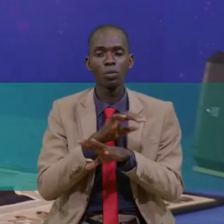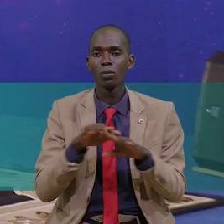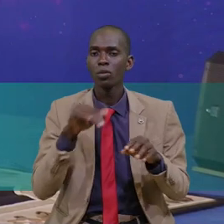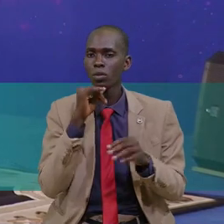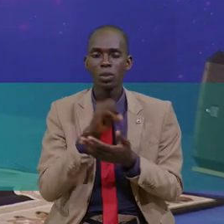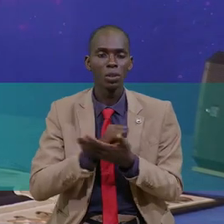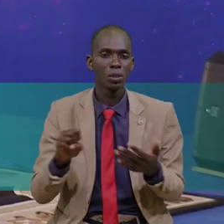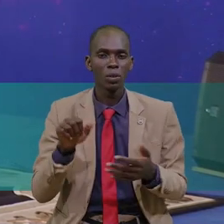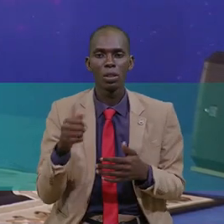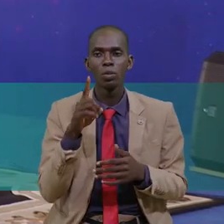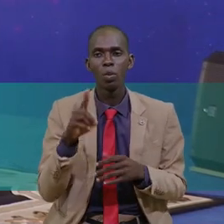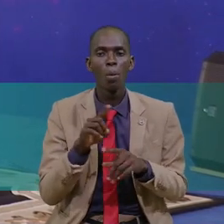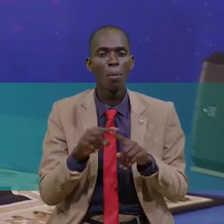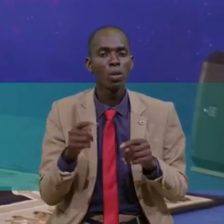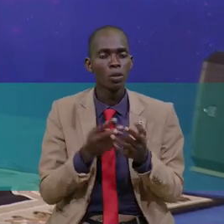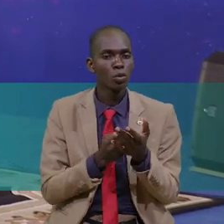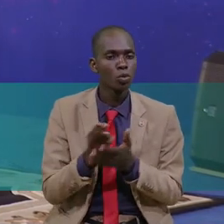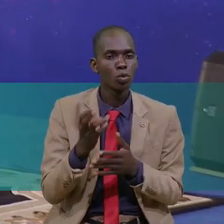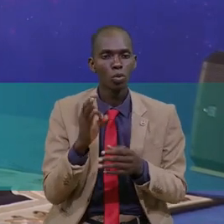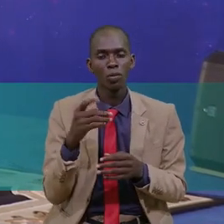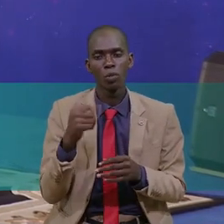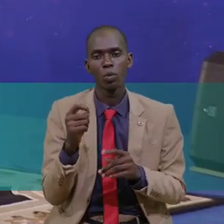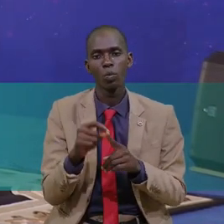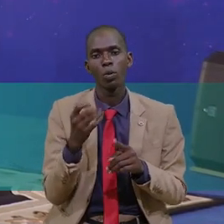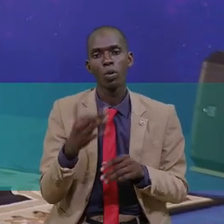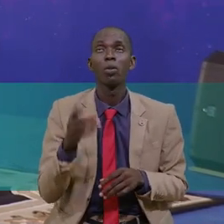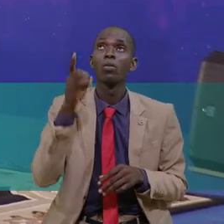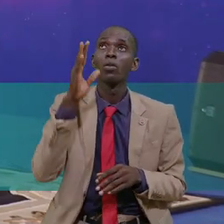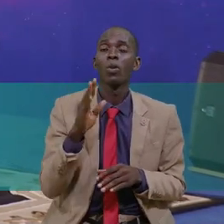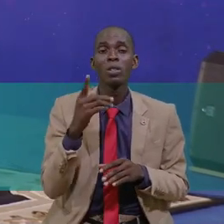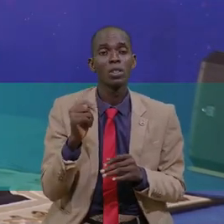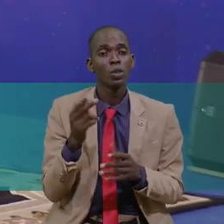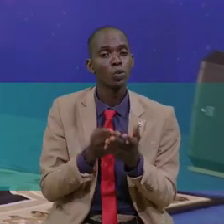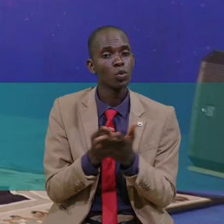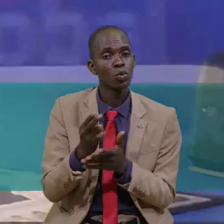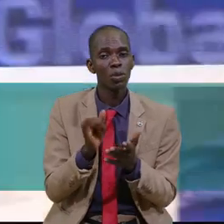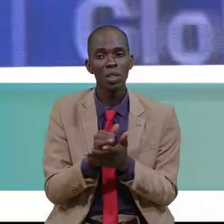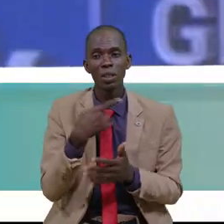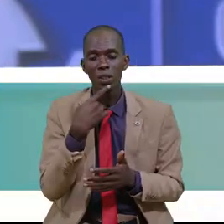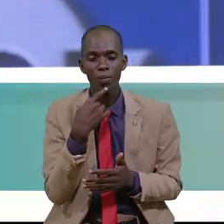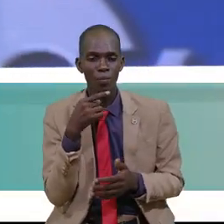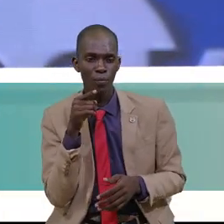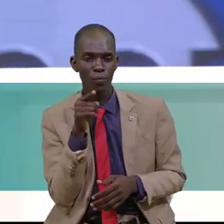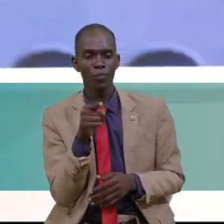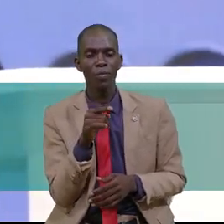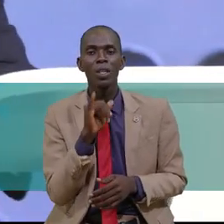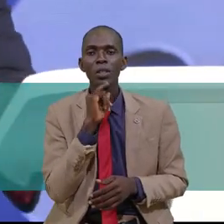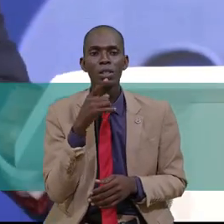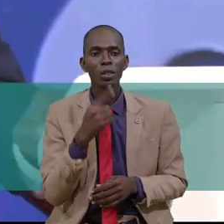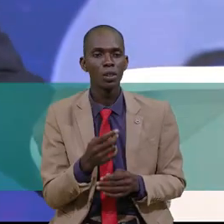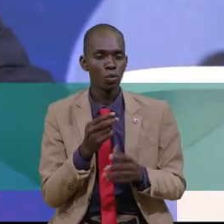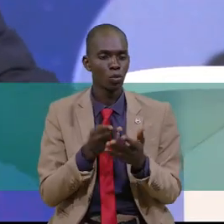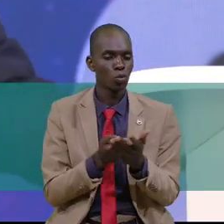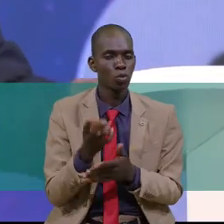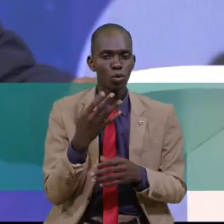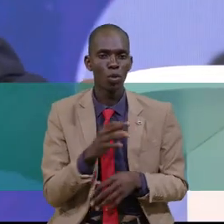the truth of the word of God. The truth that says, here is the truth of Christ and the